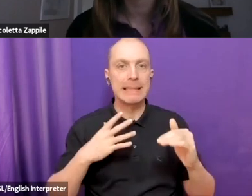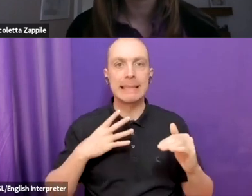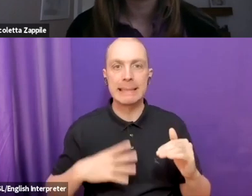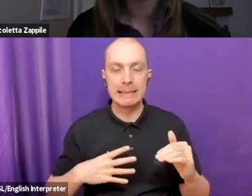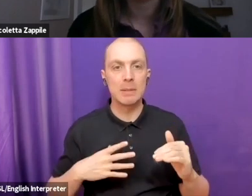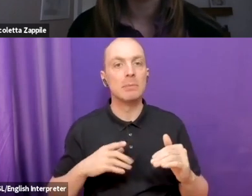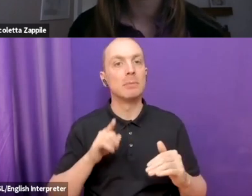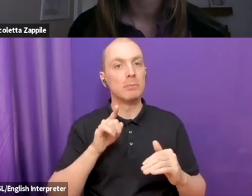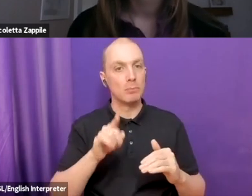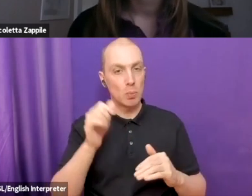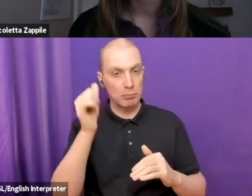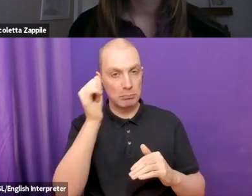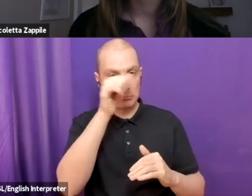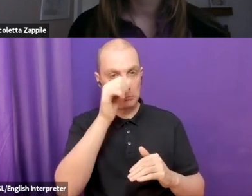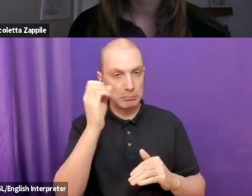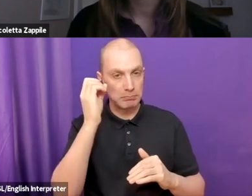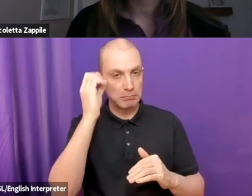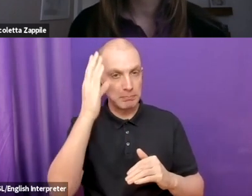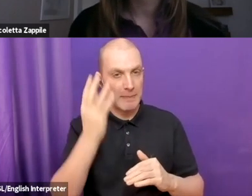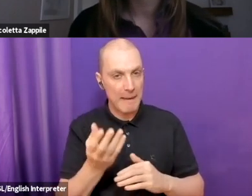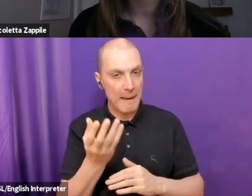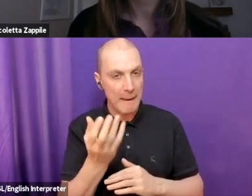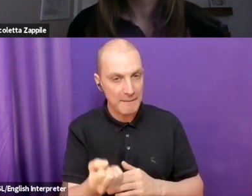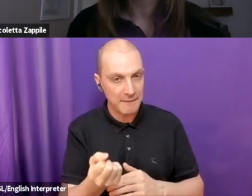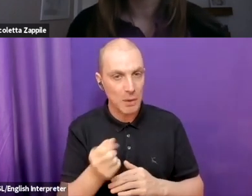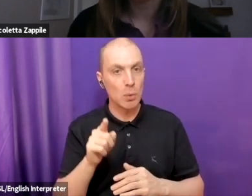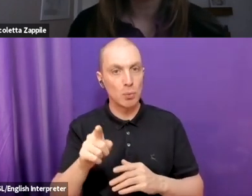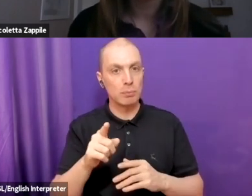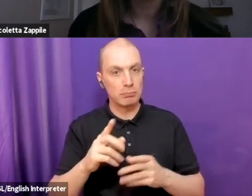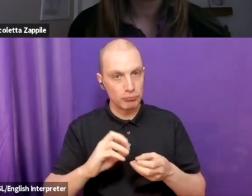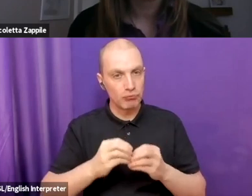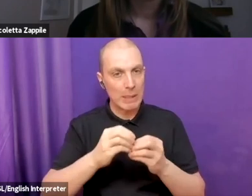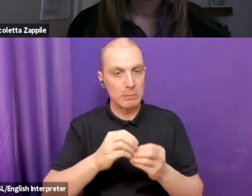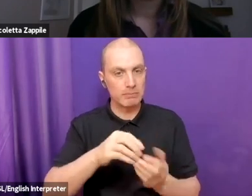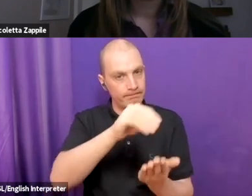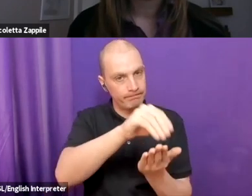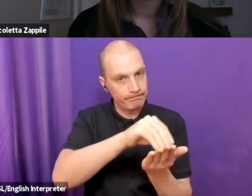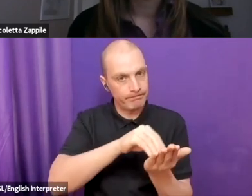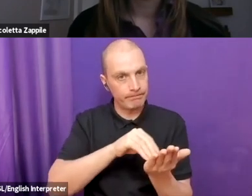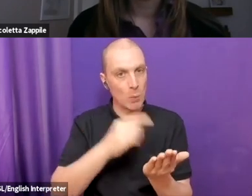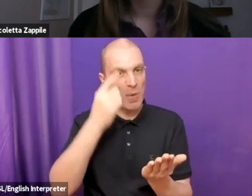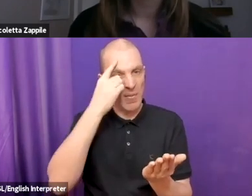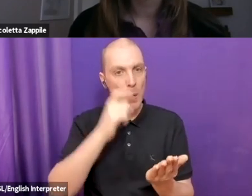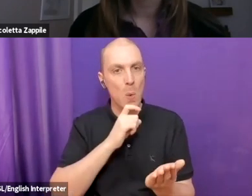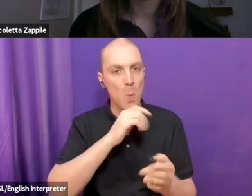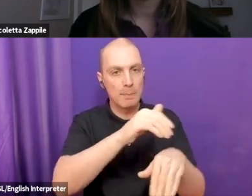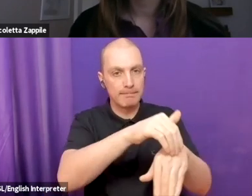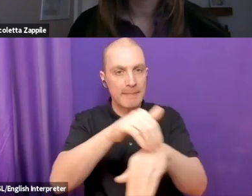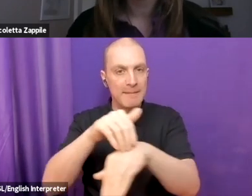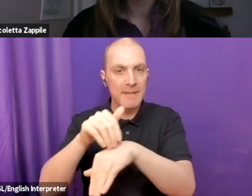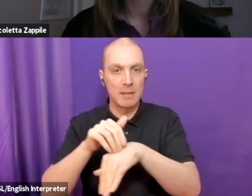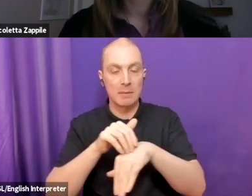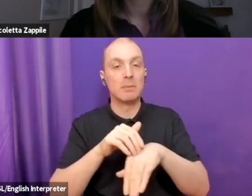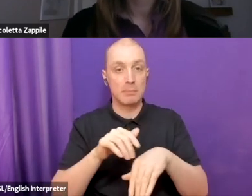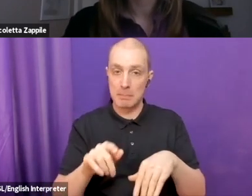it's extremely important. Then, of course, having, for example, consultations, that helps a lot